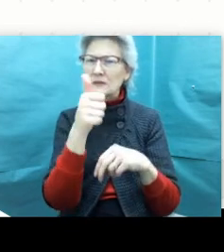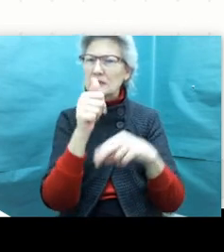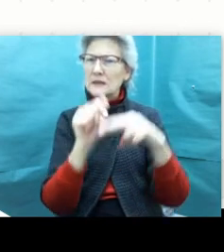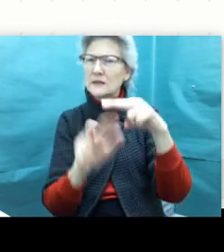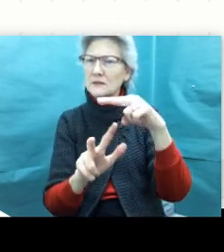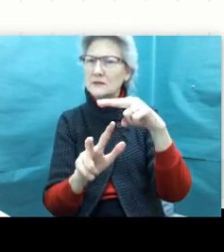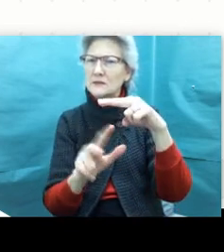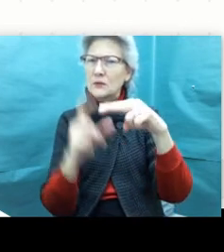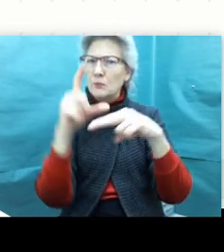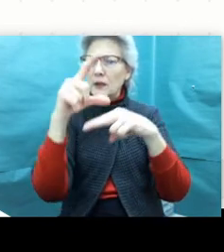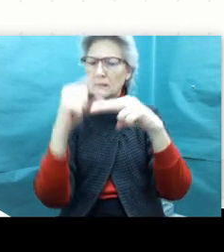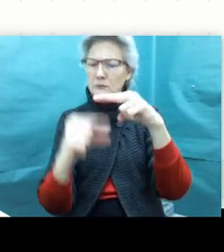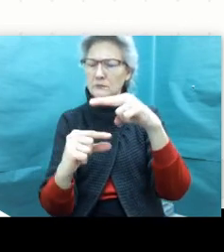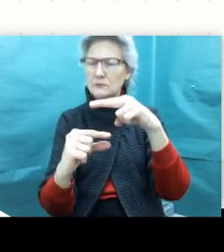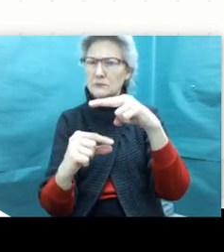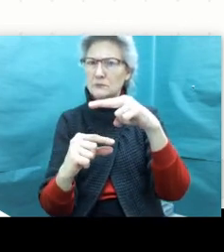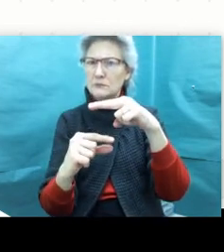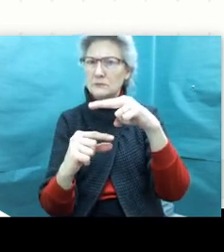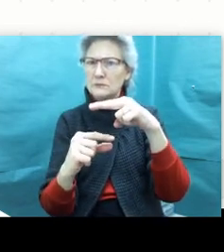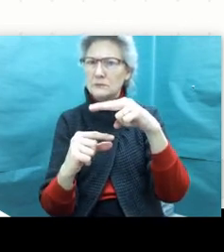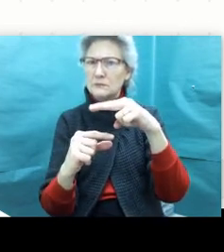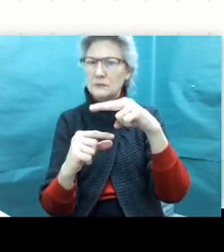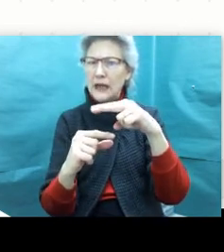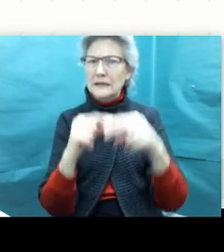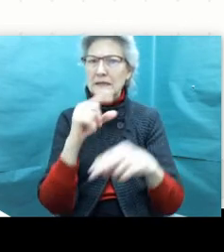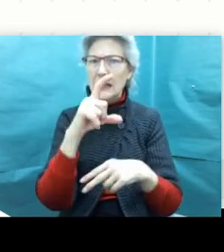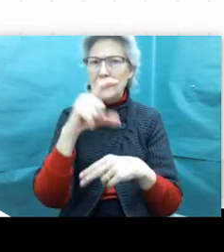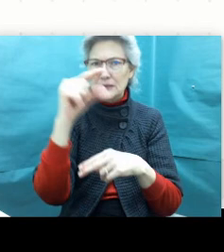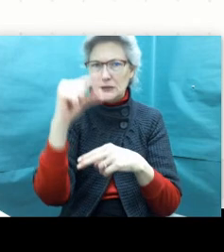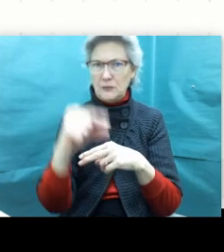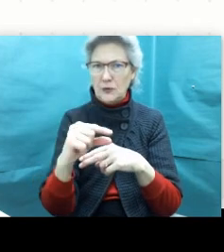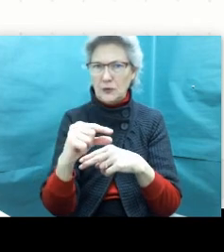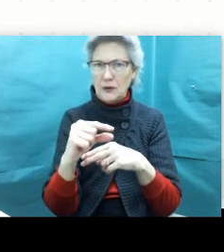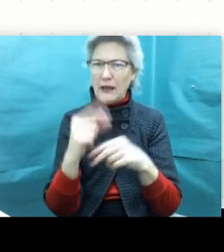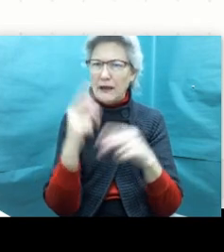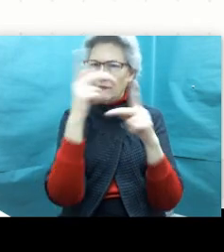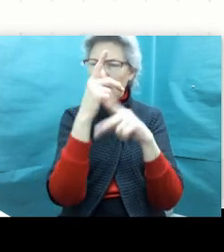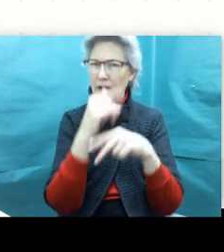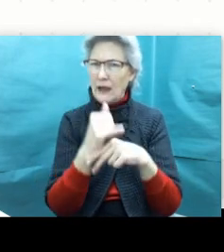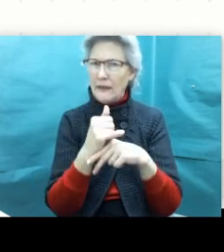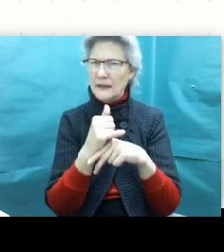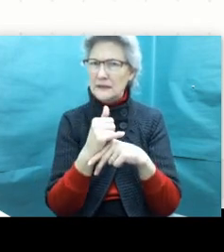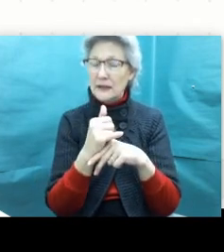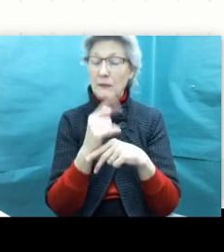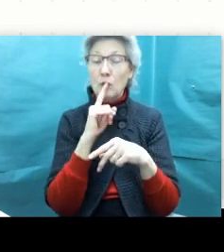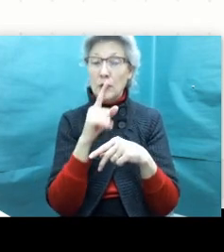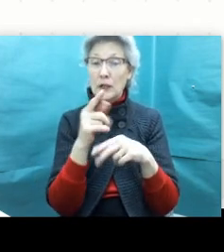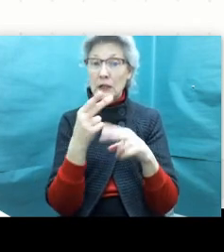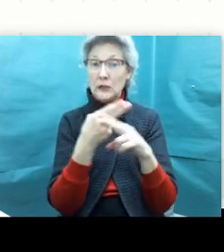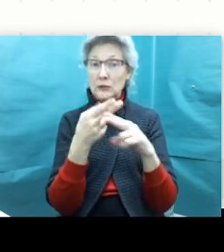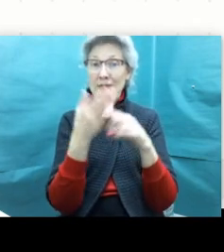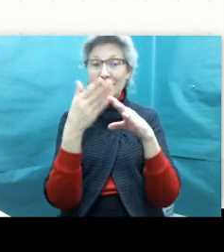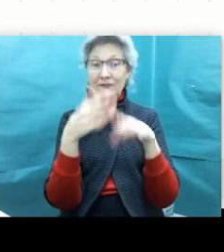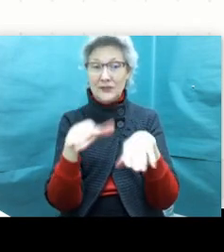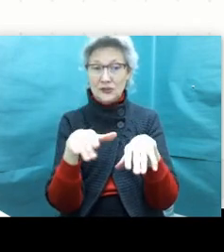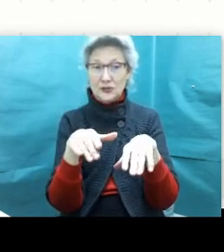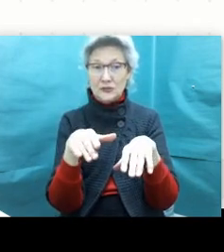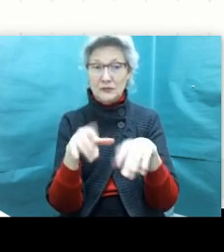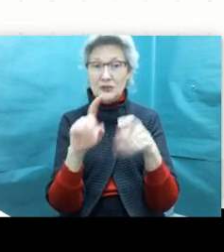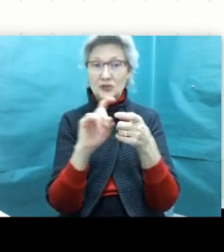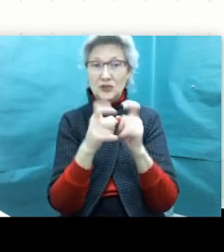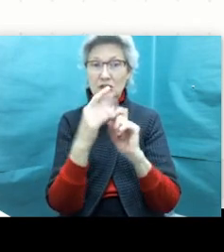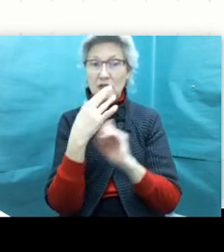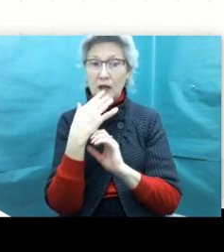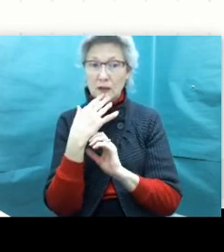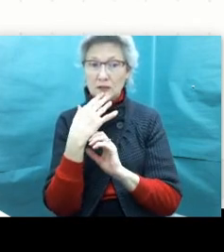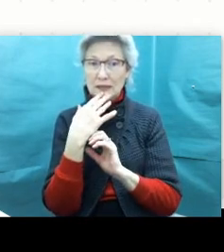number? Well, just like we did in our last lesson, I can figure that out. This time I'm actually going to use division. I'm going to change colors so